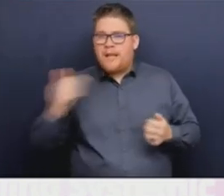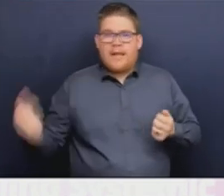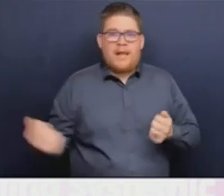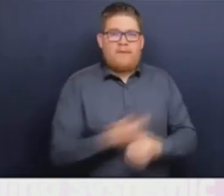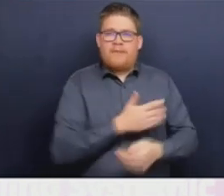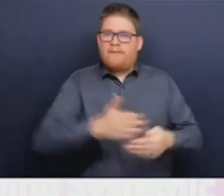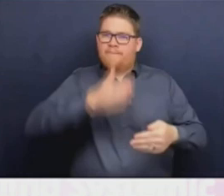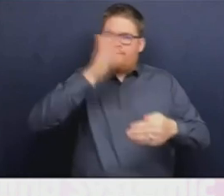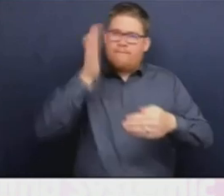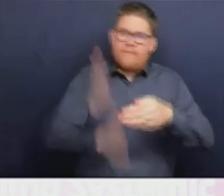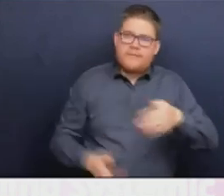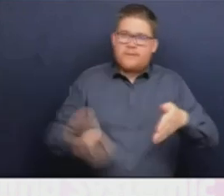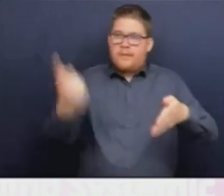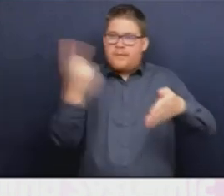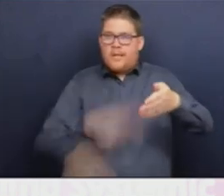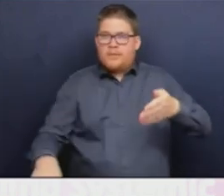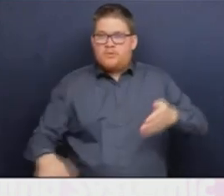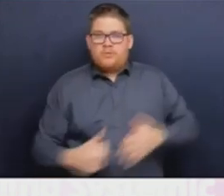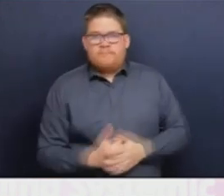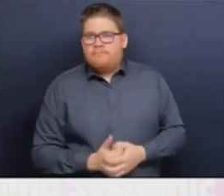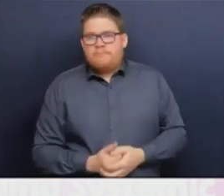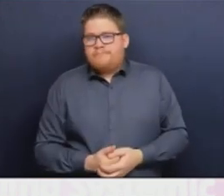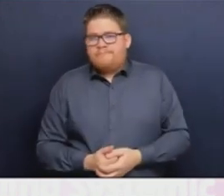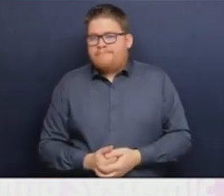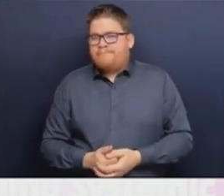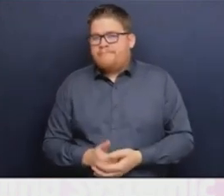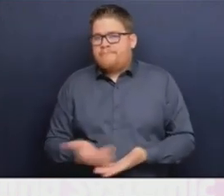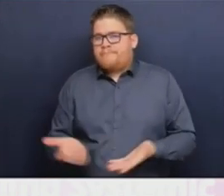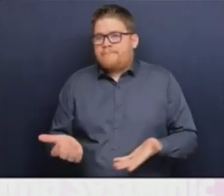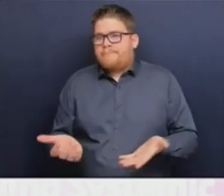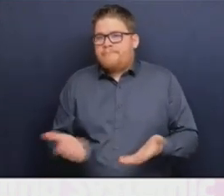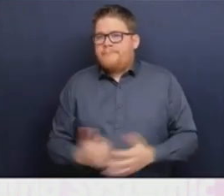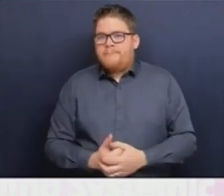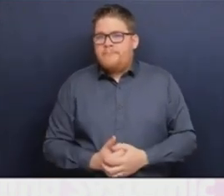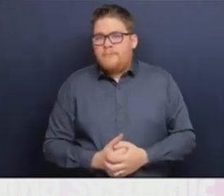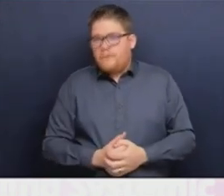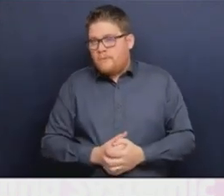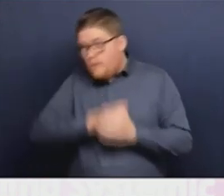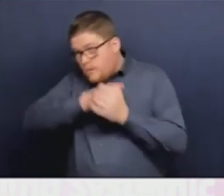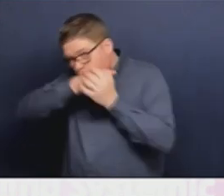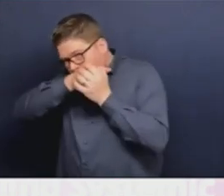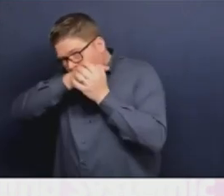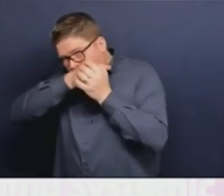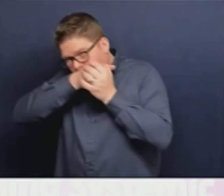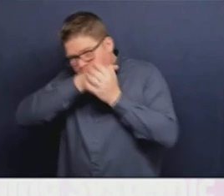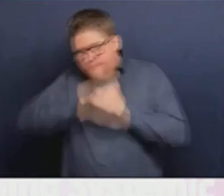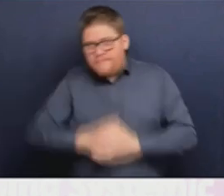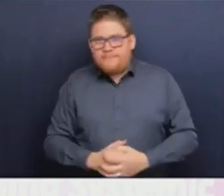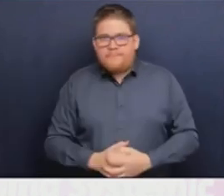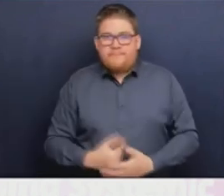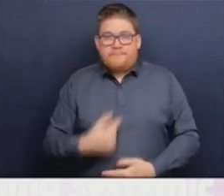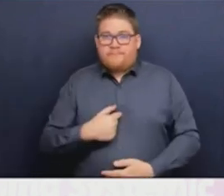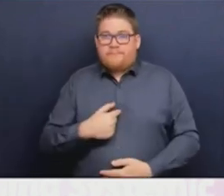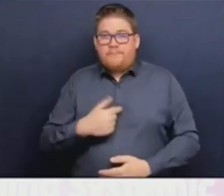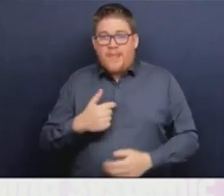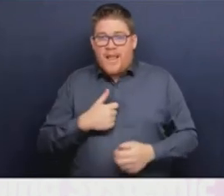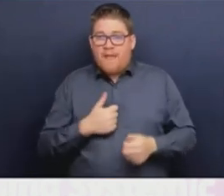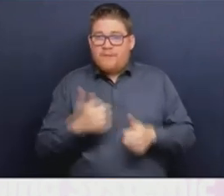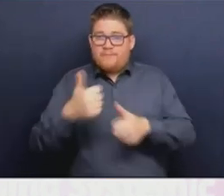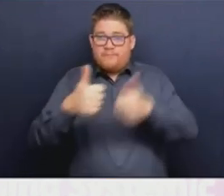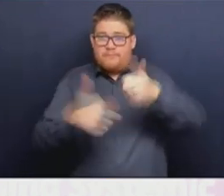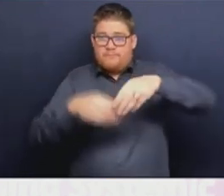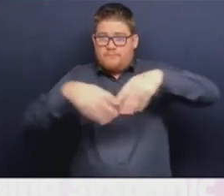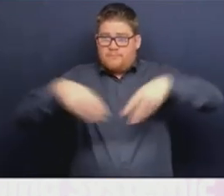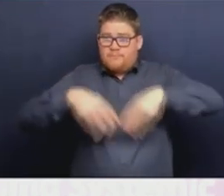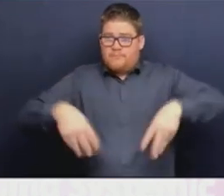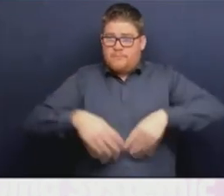a very good question from one of your colleagues. I at no time do I impose my will on my colleagues. I say to my colleagues,